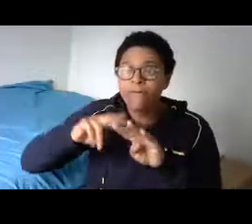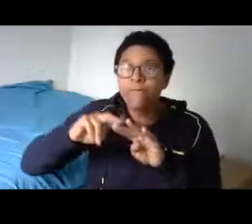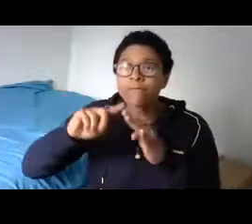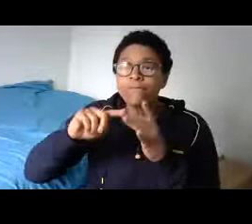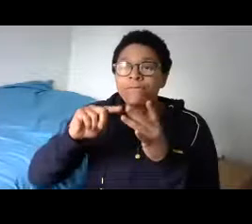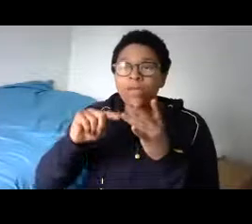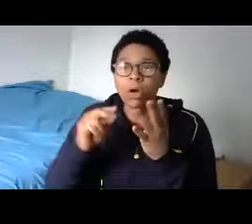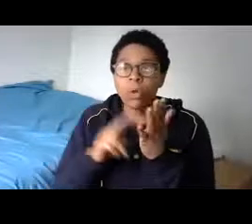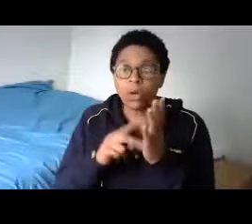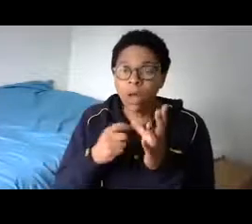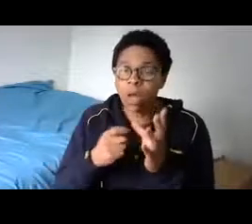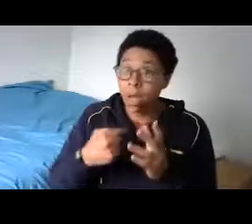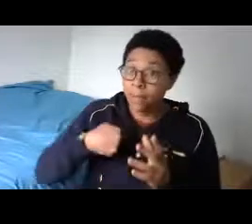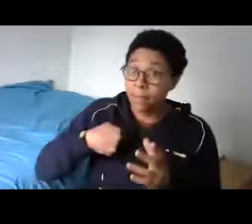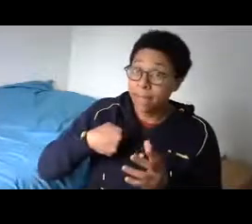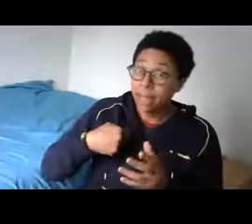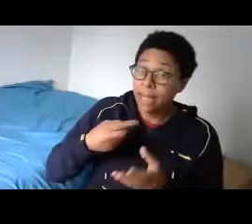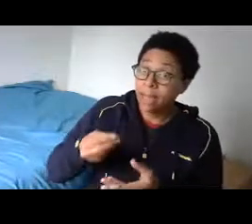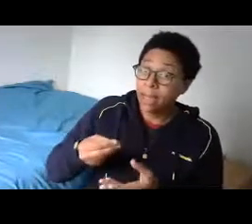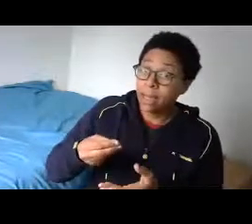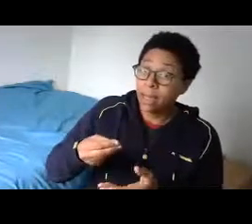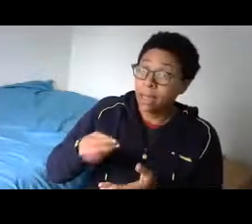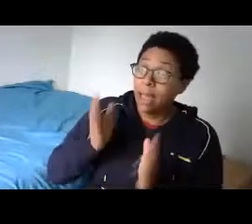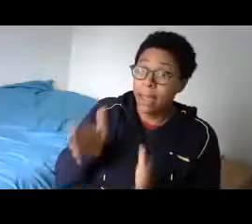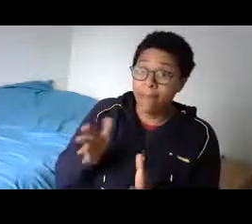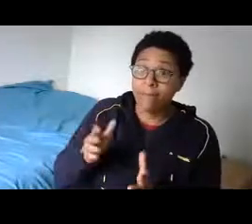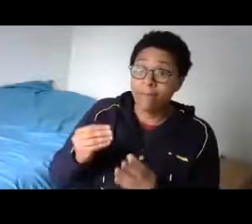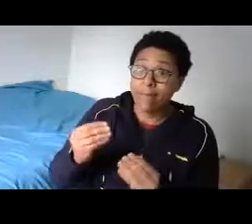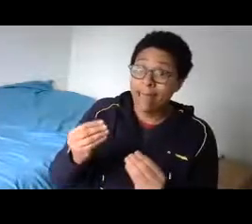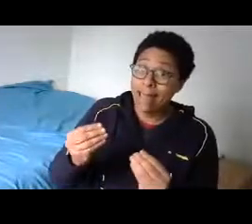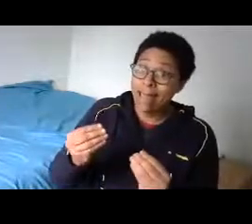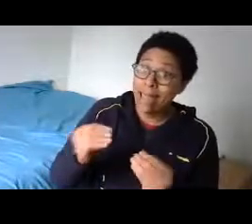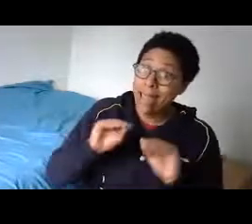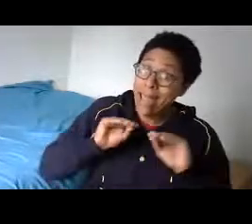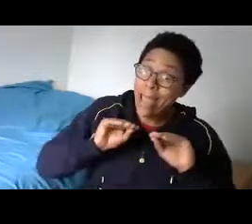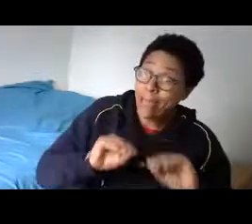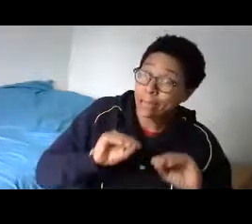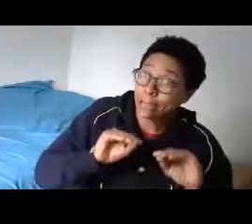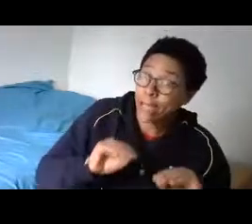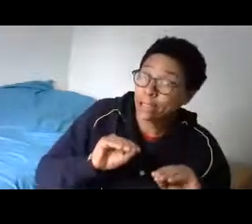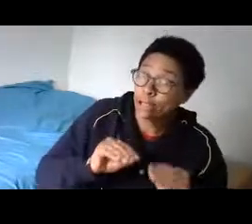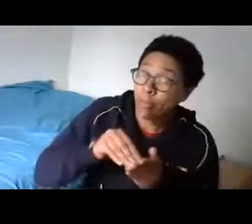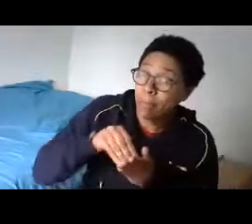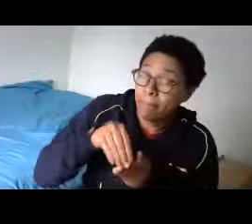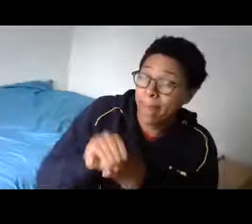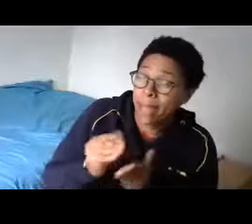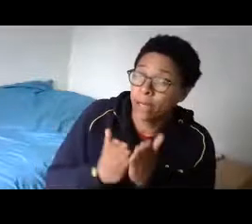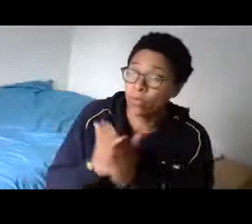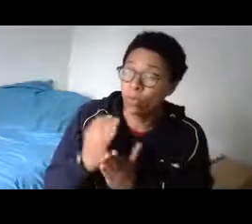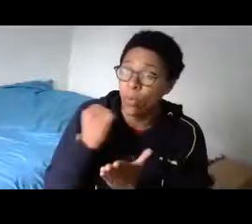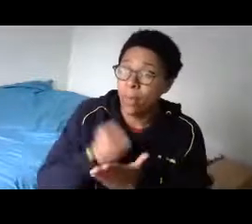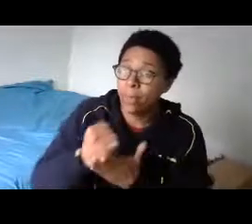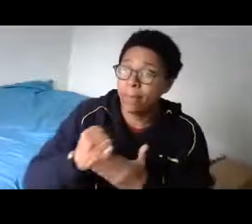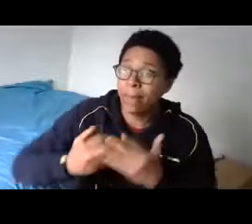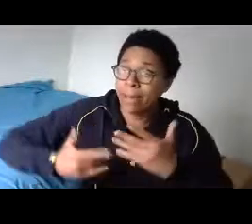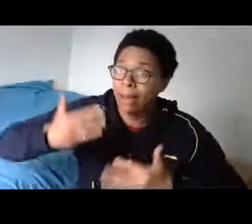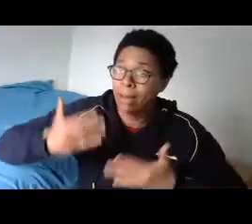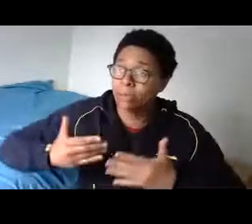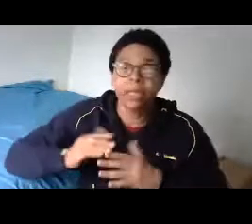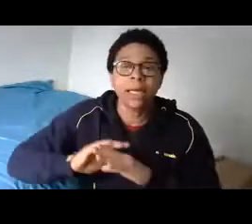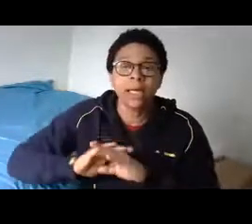get education paid through a bank account. They make charges per transaction using card, and this isn't covered in direct